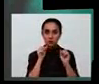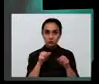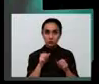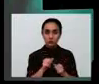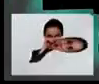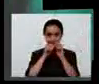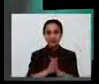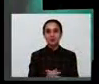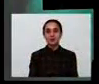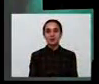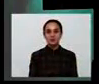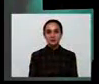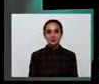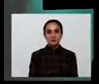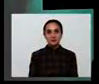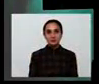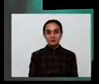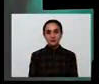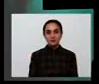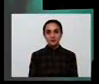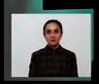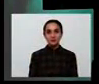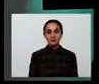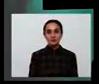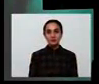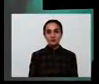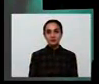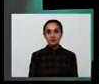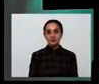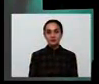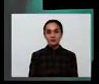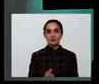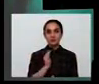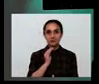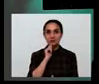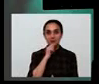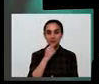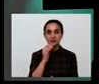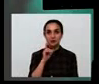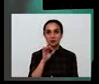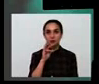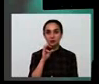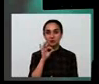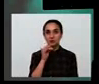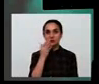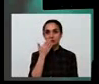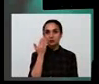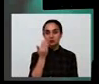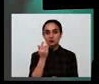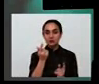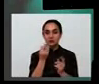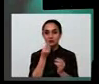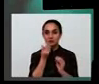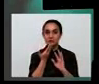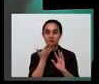mumkin ekan. Demak, iqtisodiy zonalar haqida gaplashganda, bu iqtisodiy zonalarda chet el